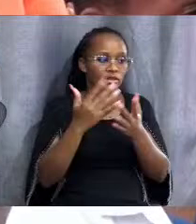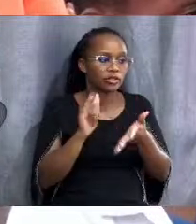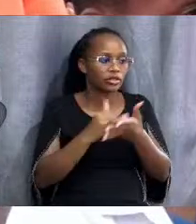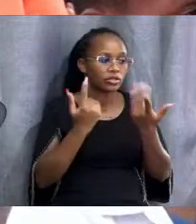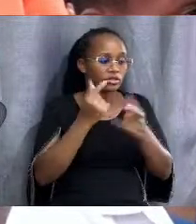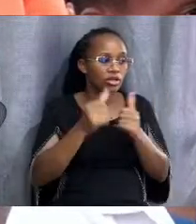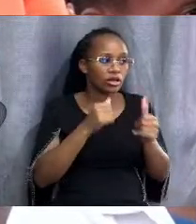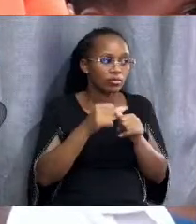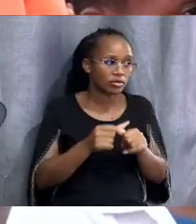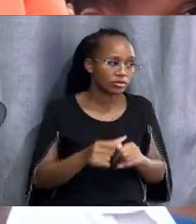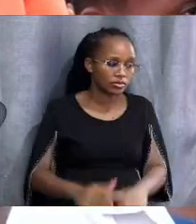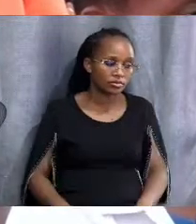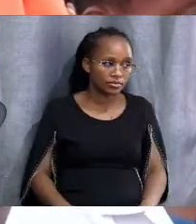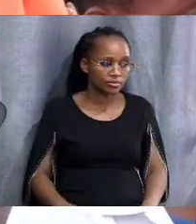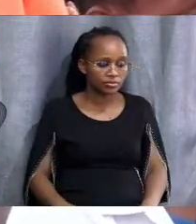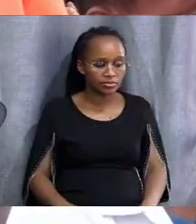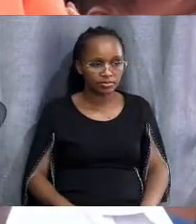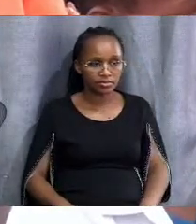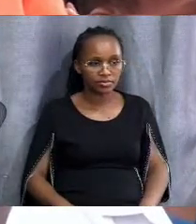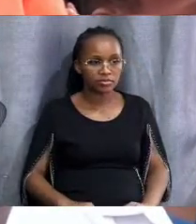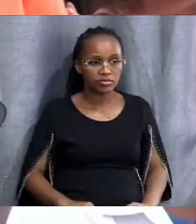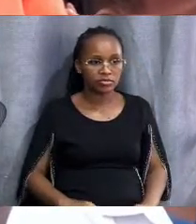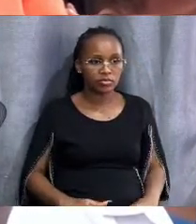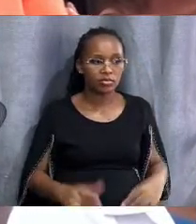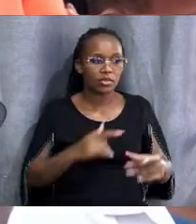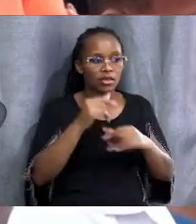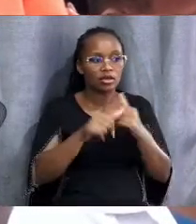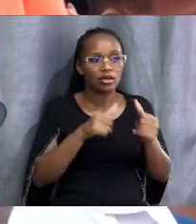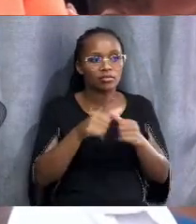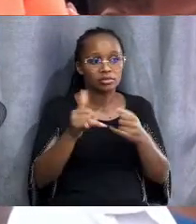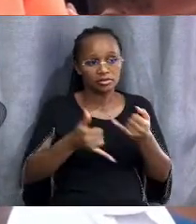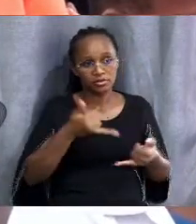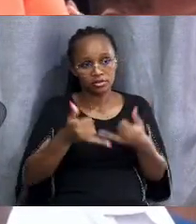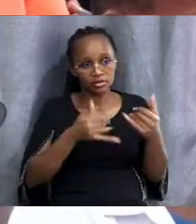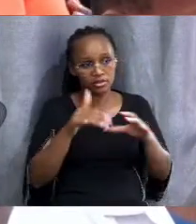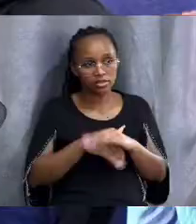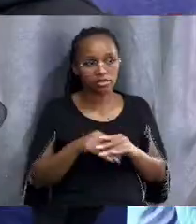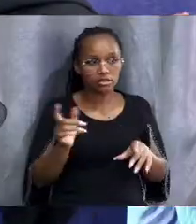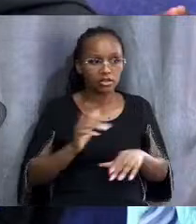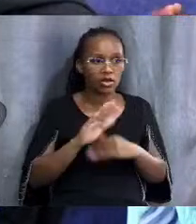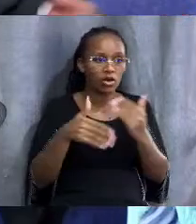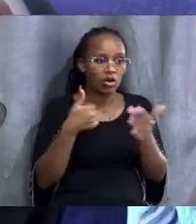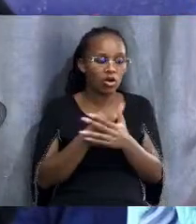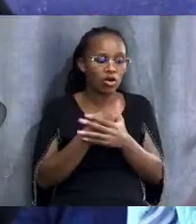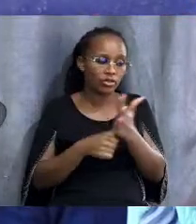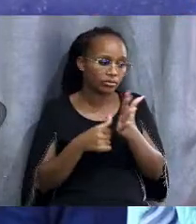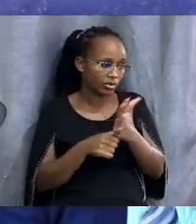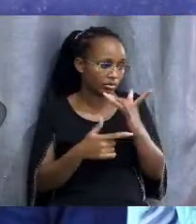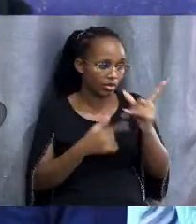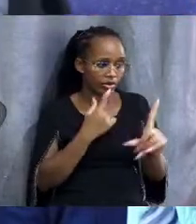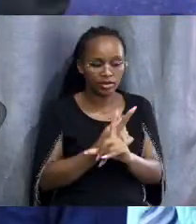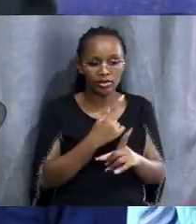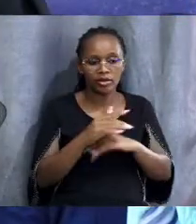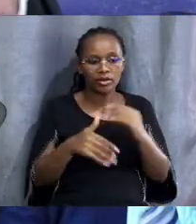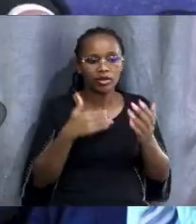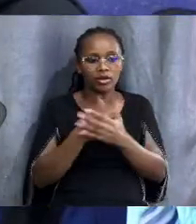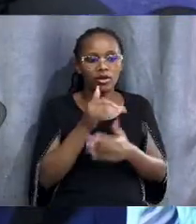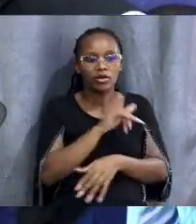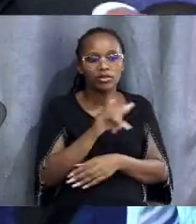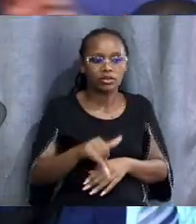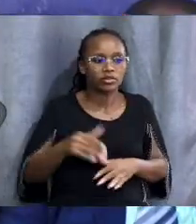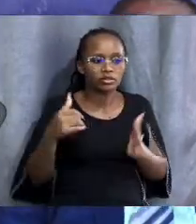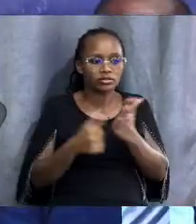he's talking about. He is talking about rejoice in the midst of those troubles, in the midst of